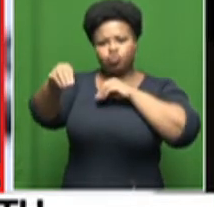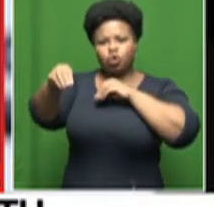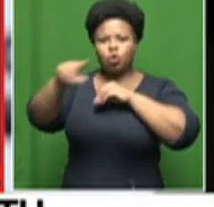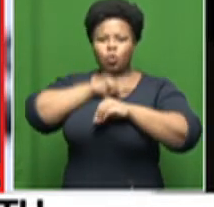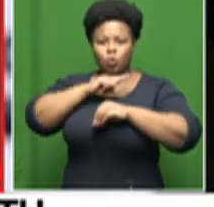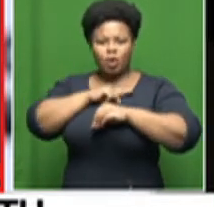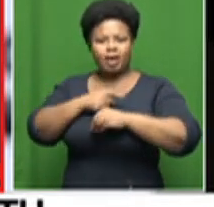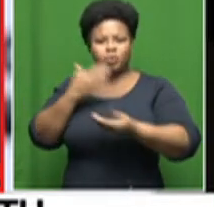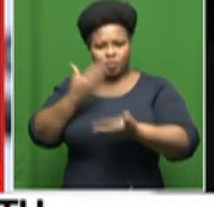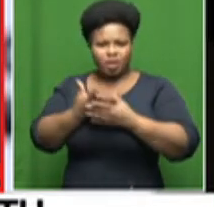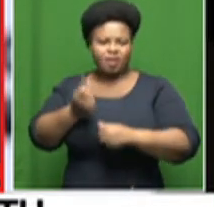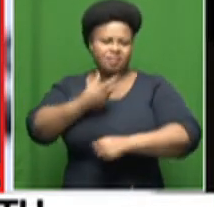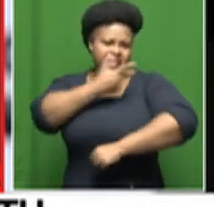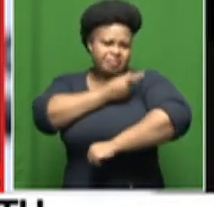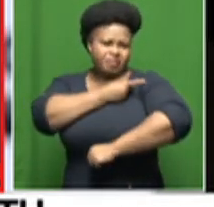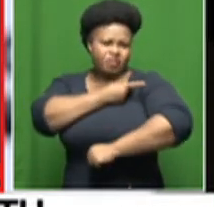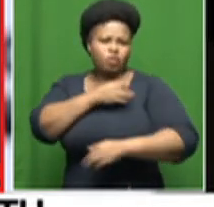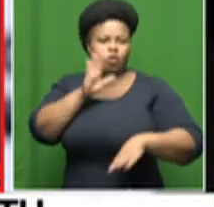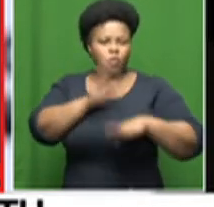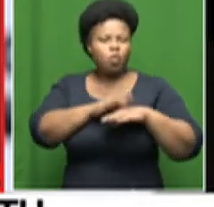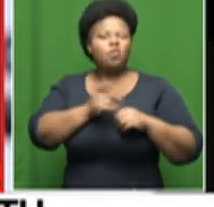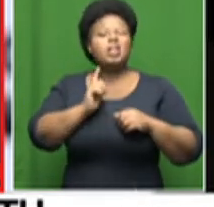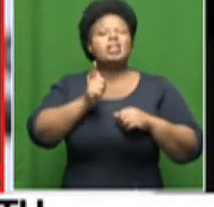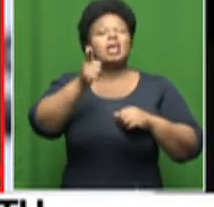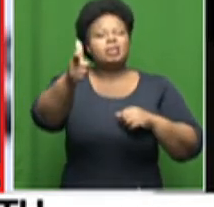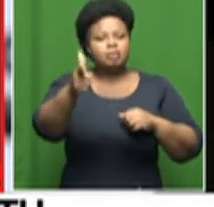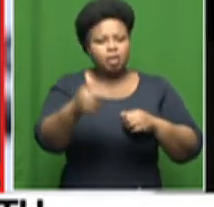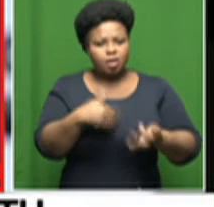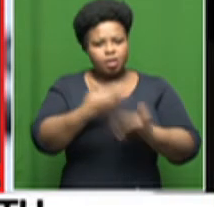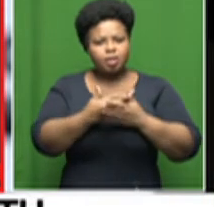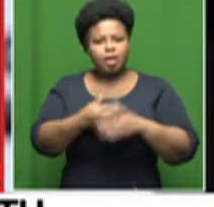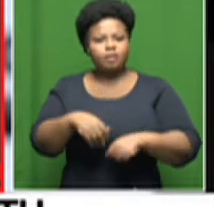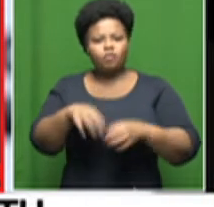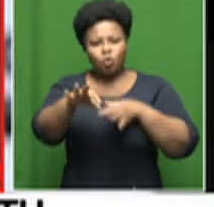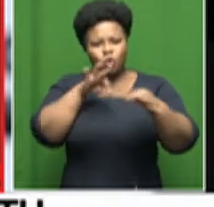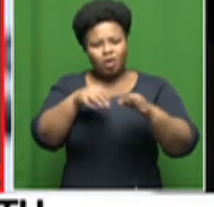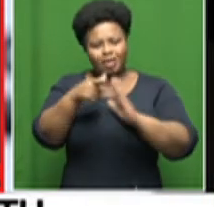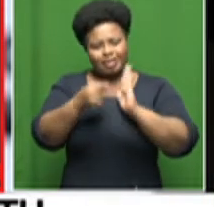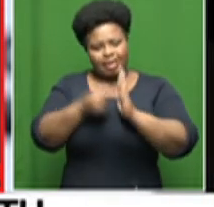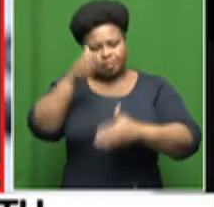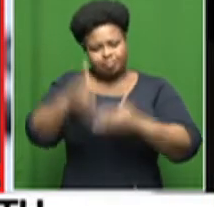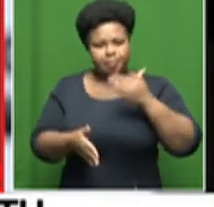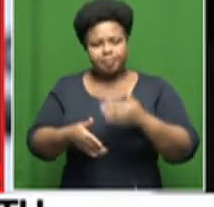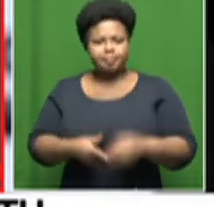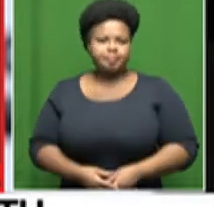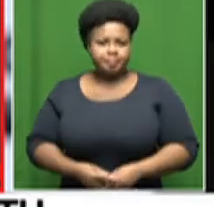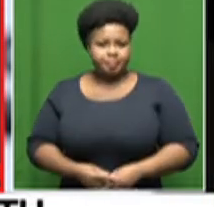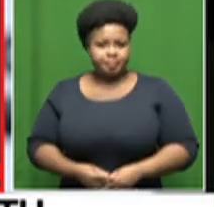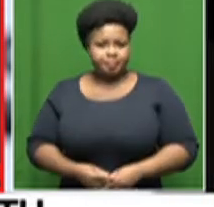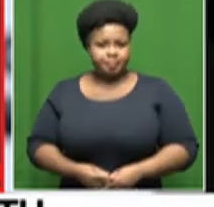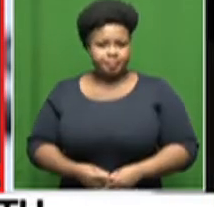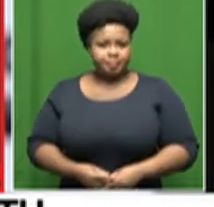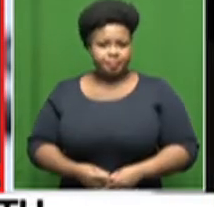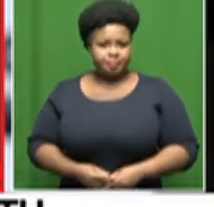we can have vaccines with a longer expiry. So we're just waiting for their response around that. Thank you.